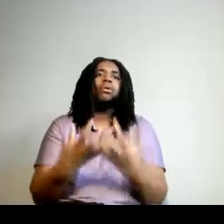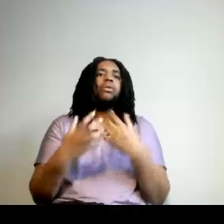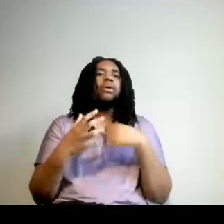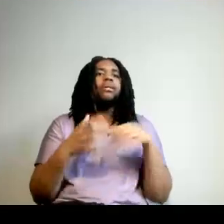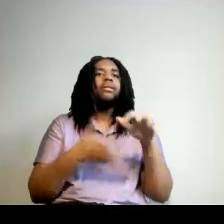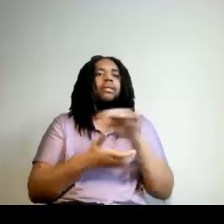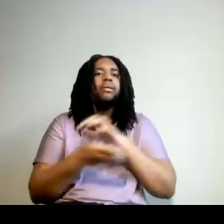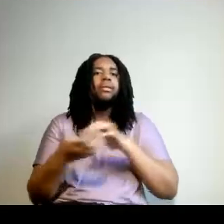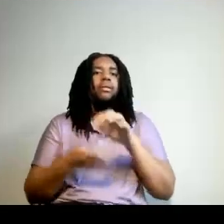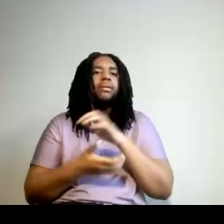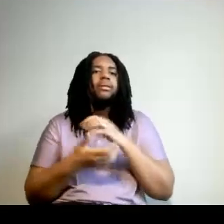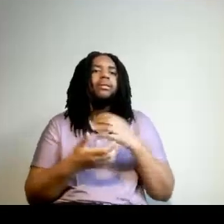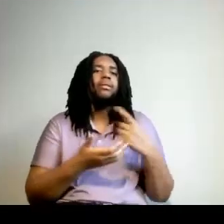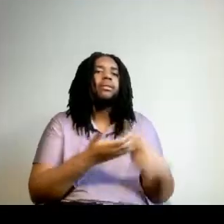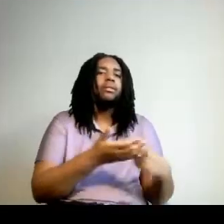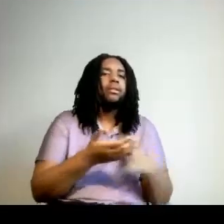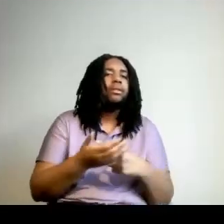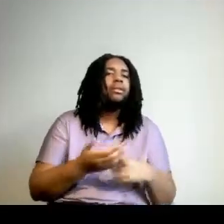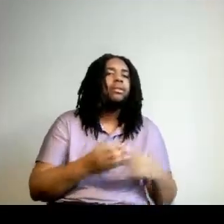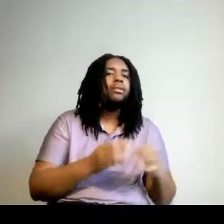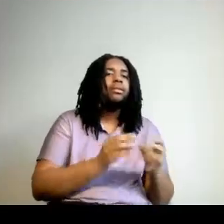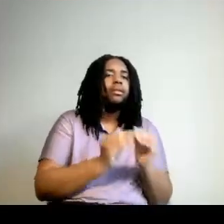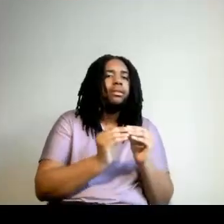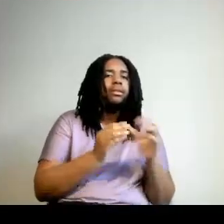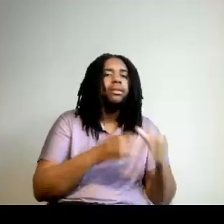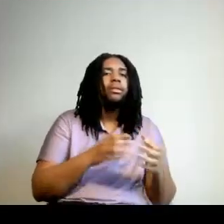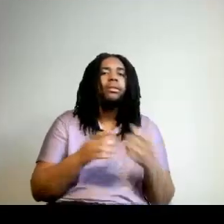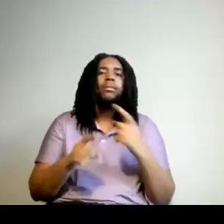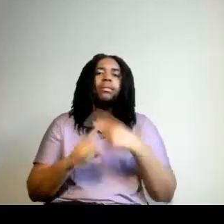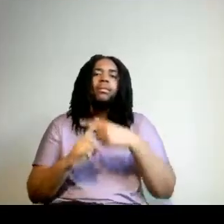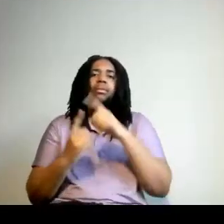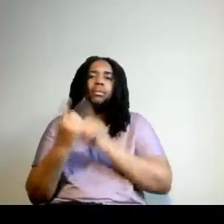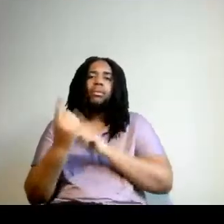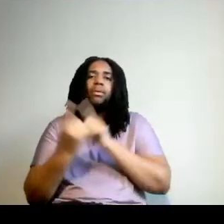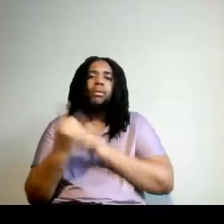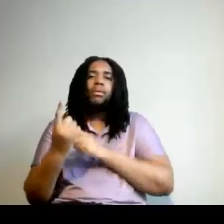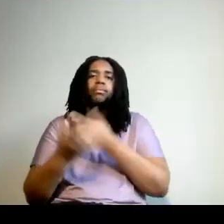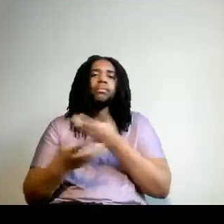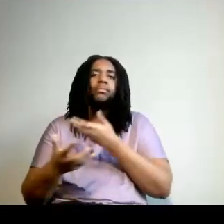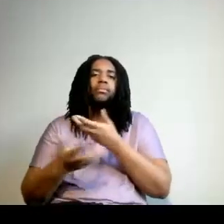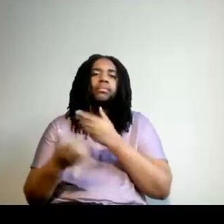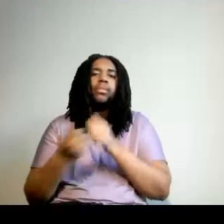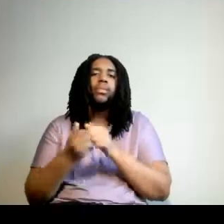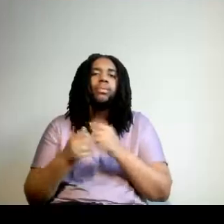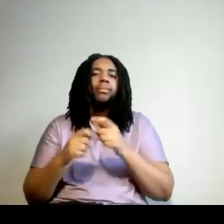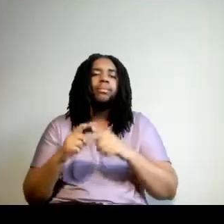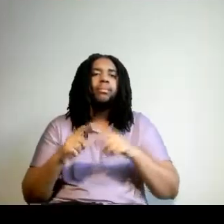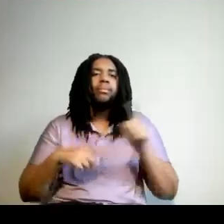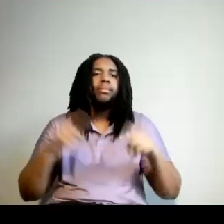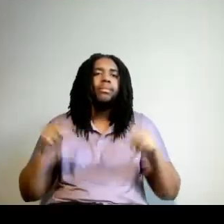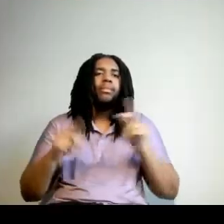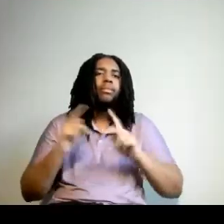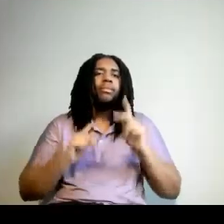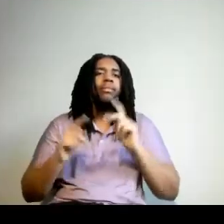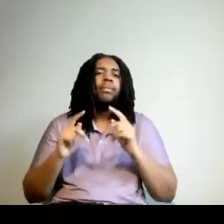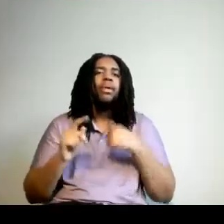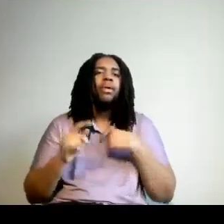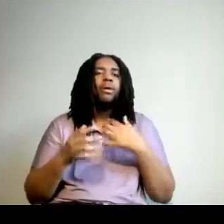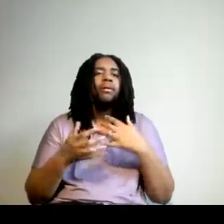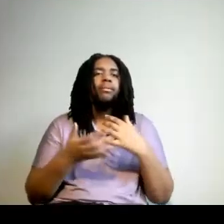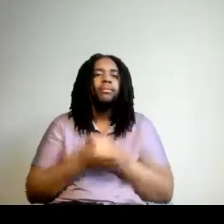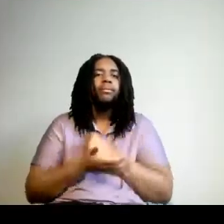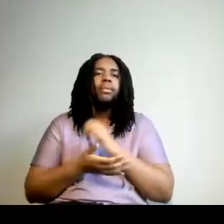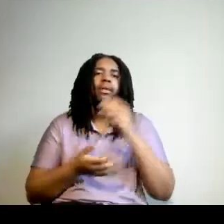combination of discussion sessions as well as one-on-one interactions with various folks because we wanted to have their input even if they